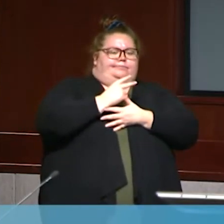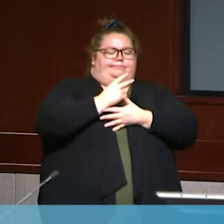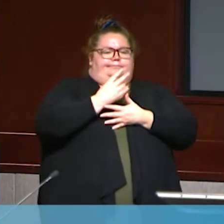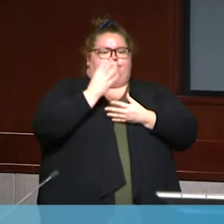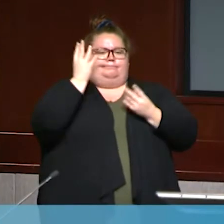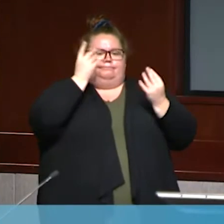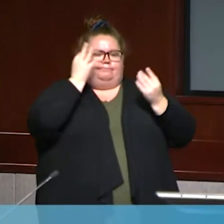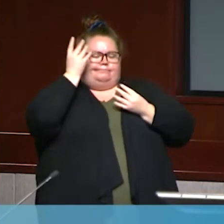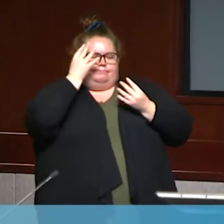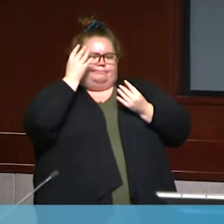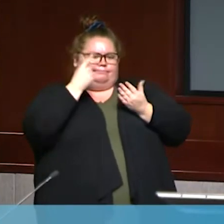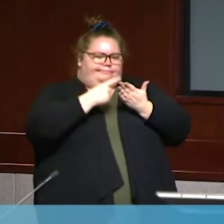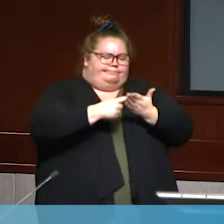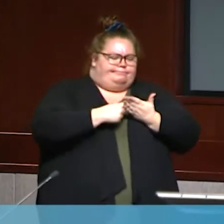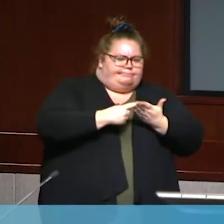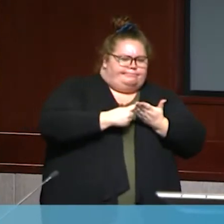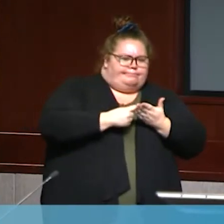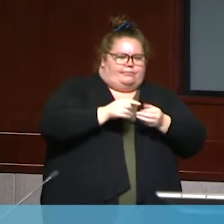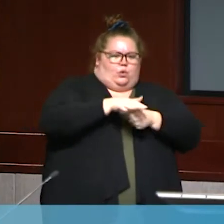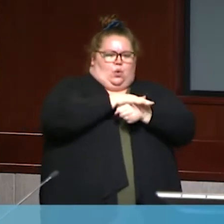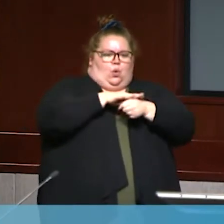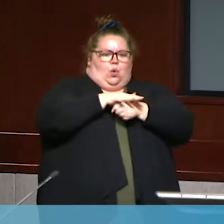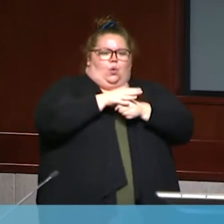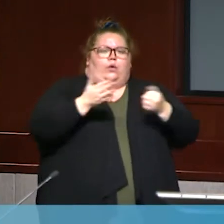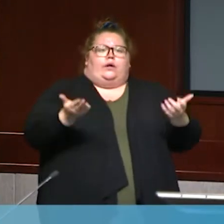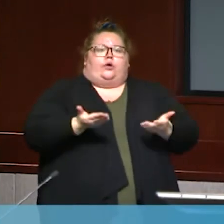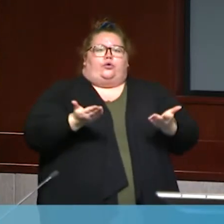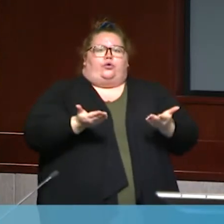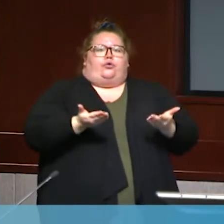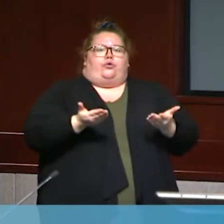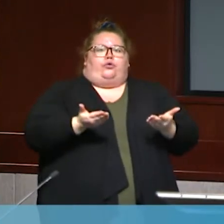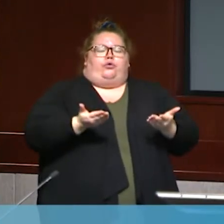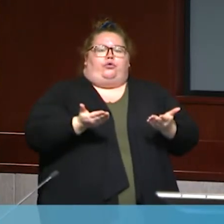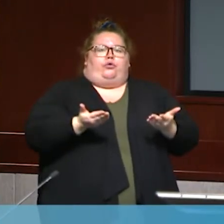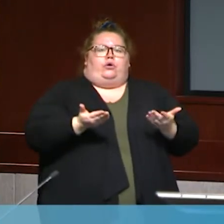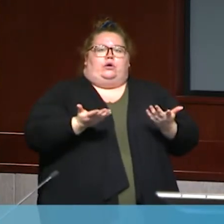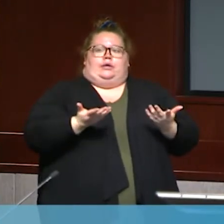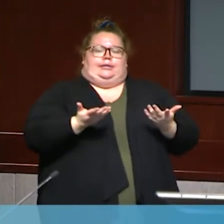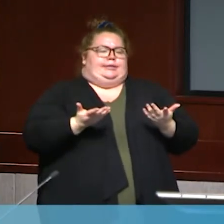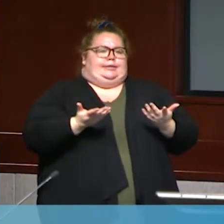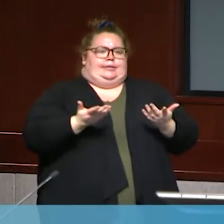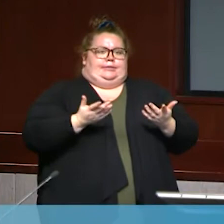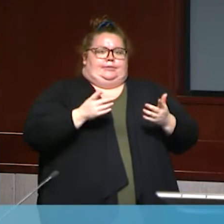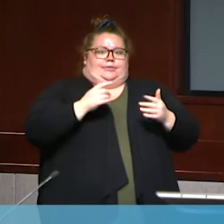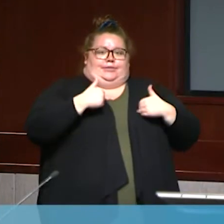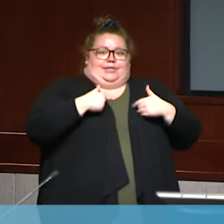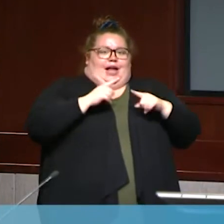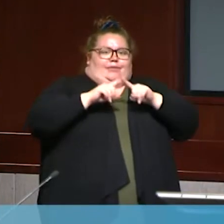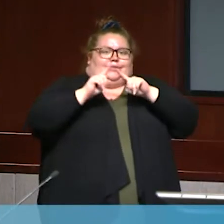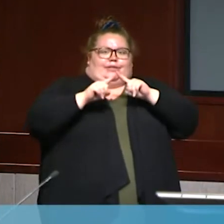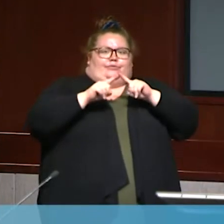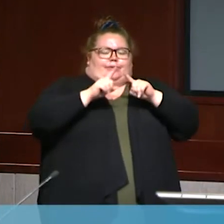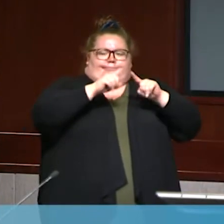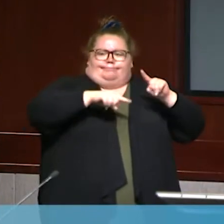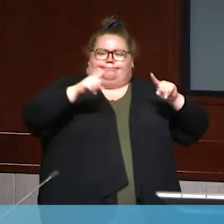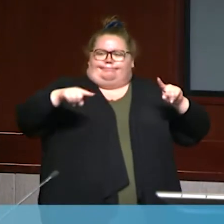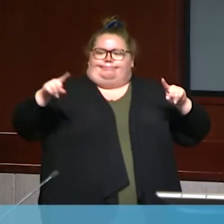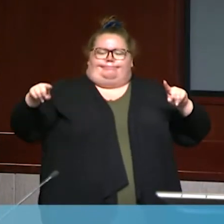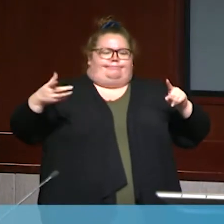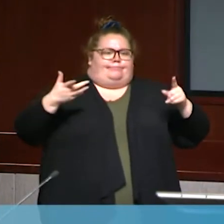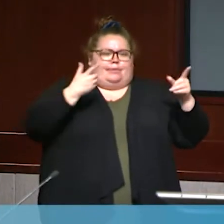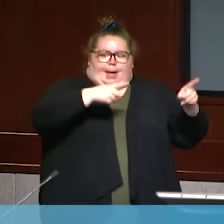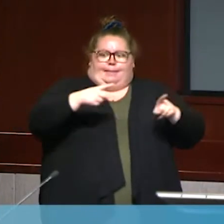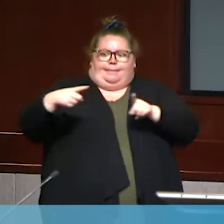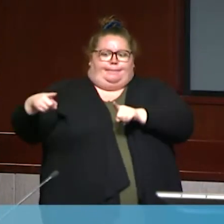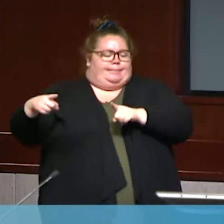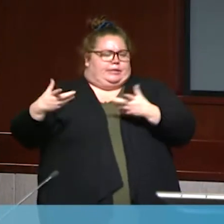reconsider, figure out locally if we are not able to address those trends, if we are unsuccessful